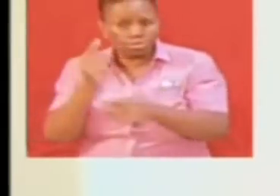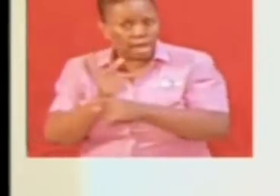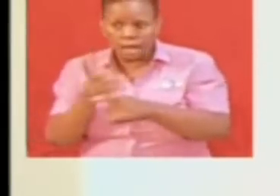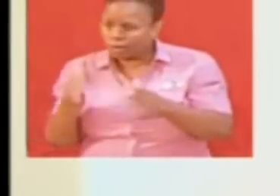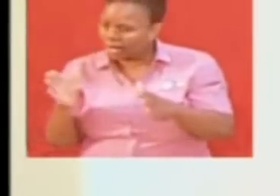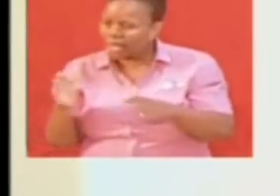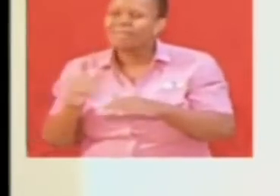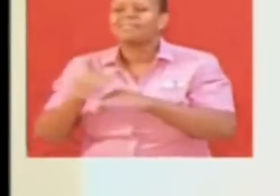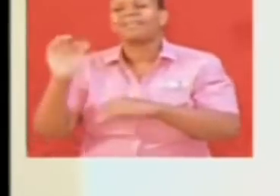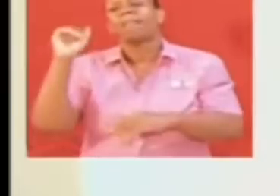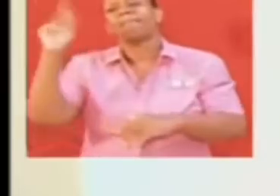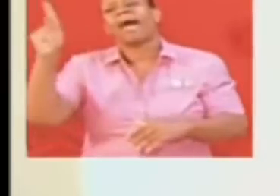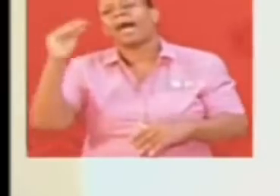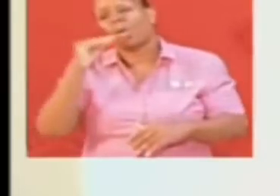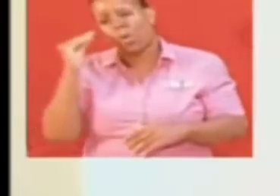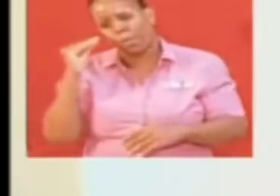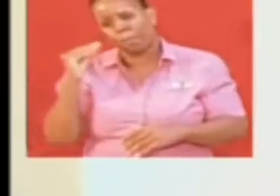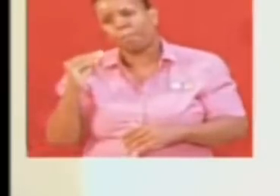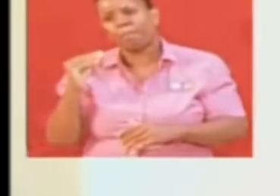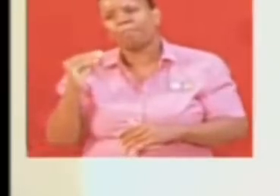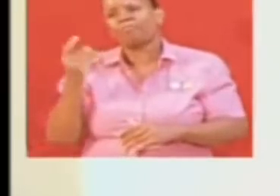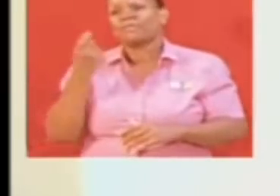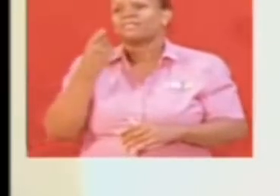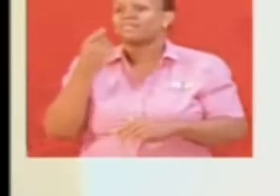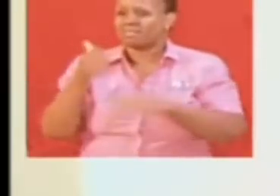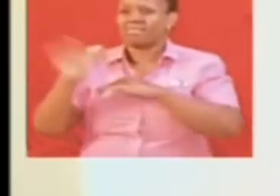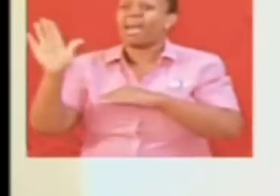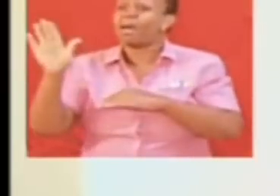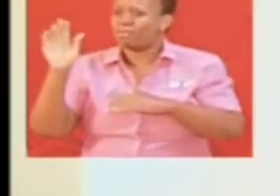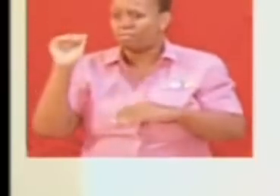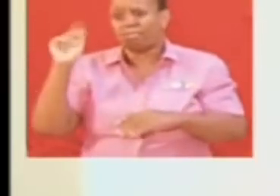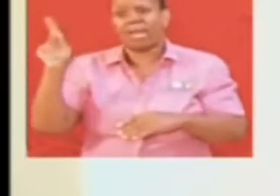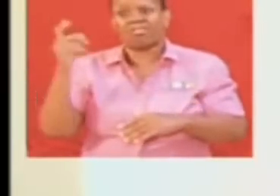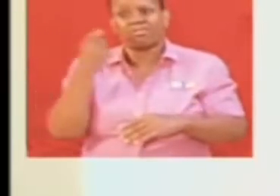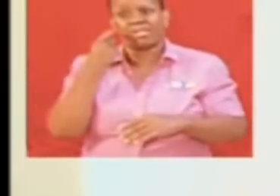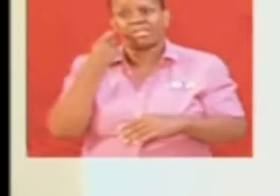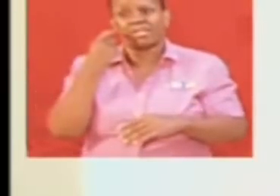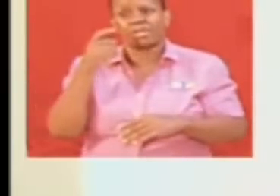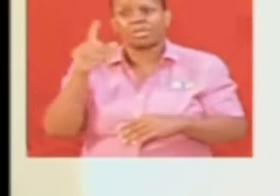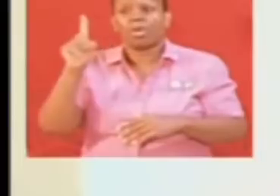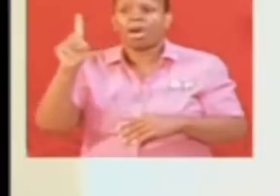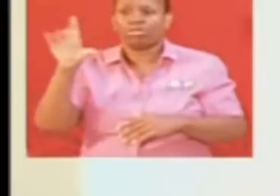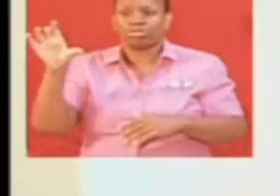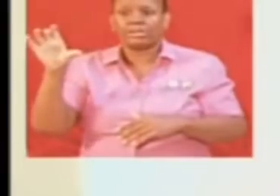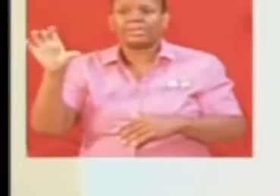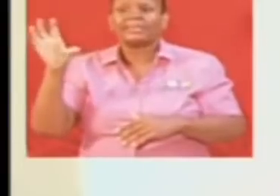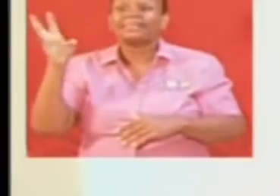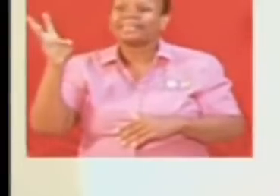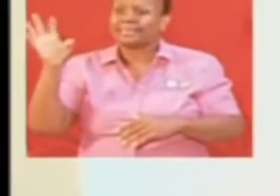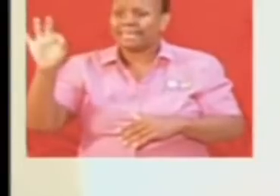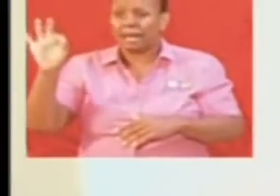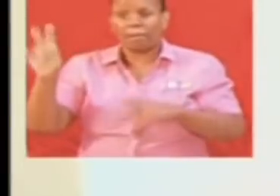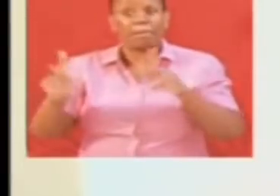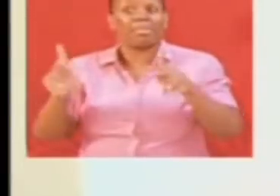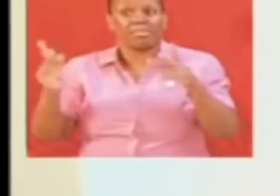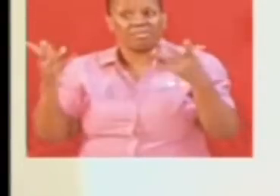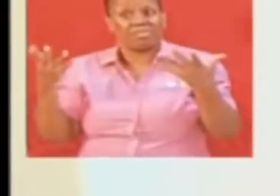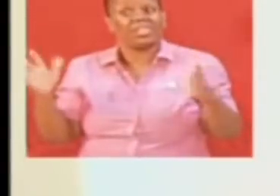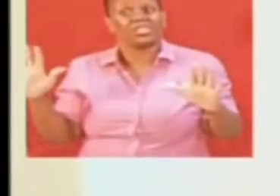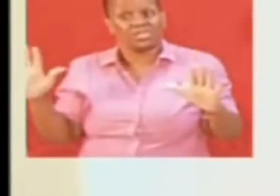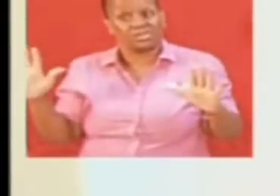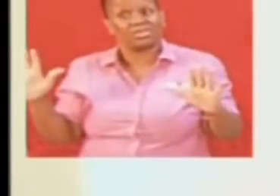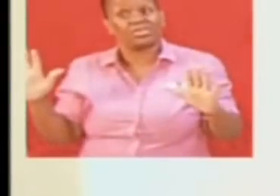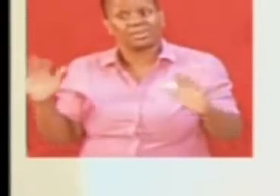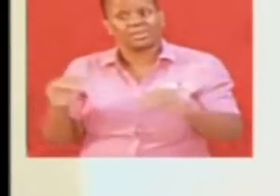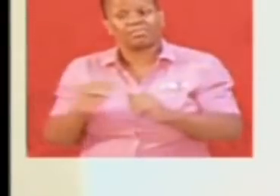160 persons, and sometime before that, we repatriated about 200. And our policy is to repatriate persons who actually